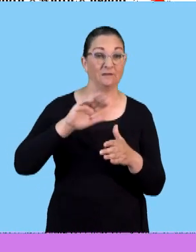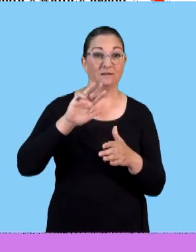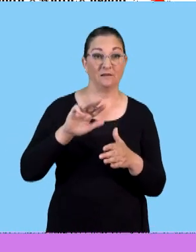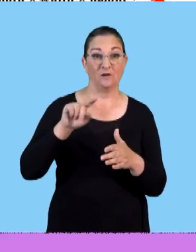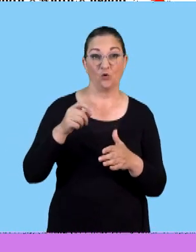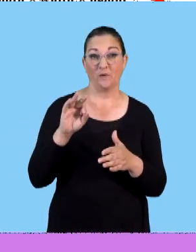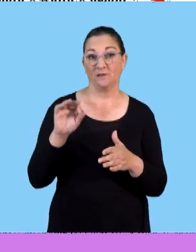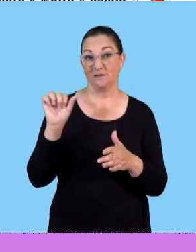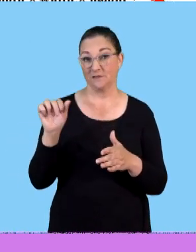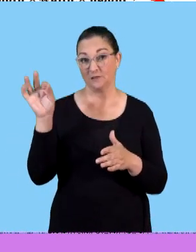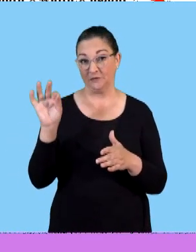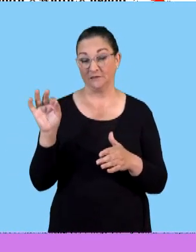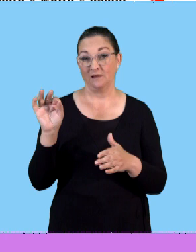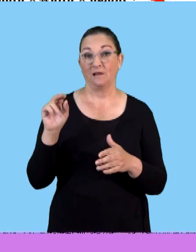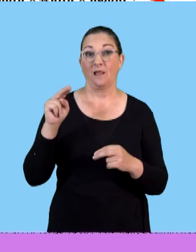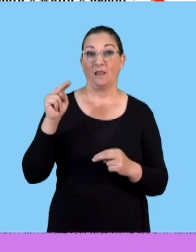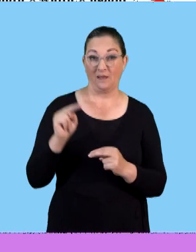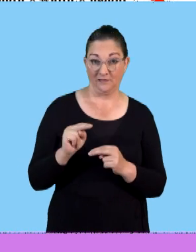on, the inside volume of a box is